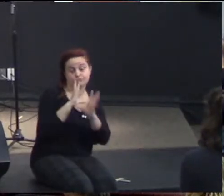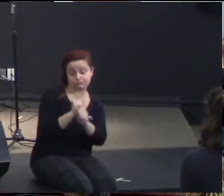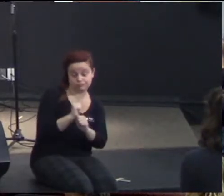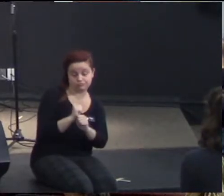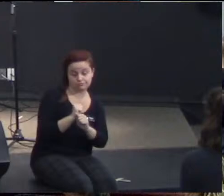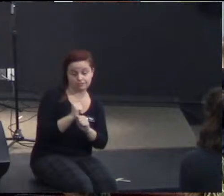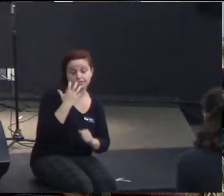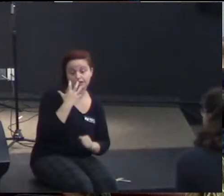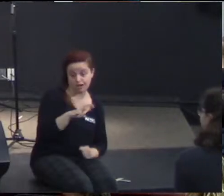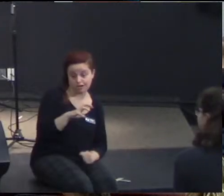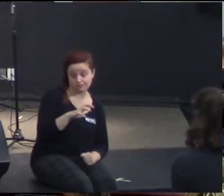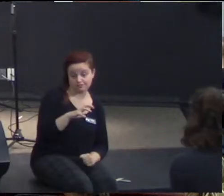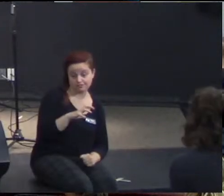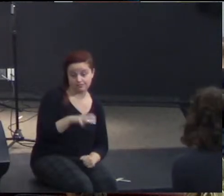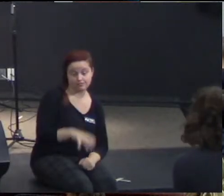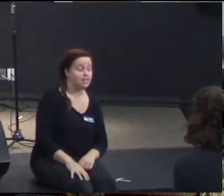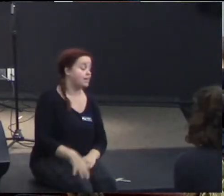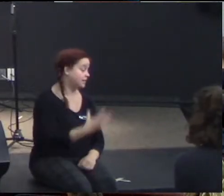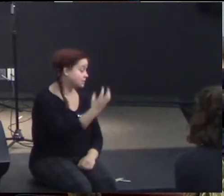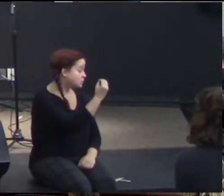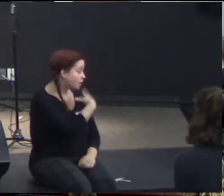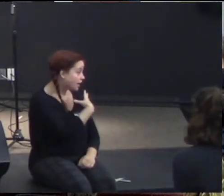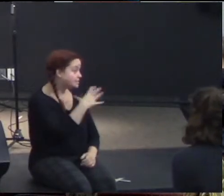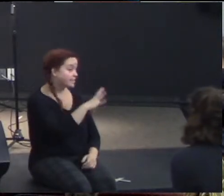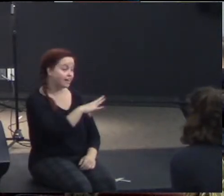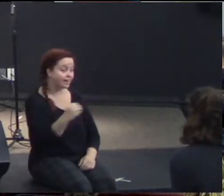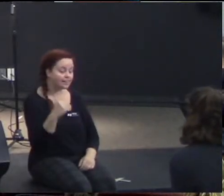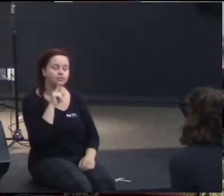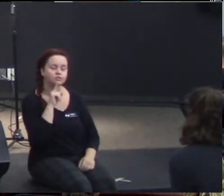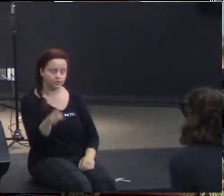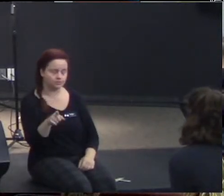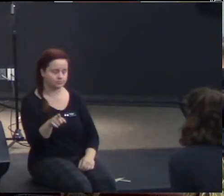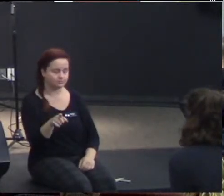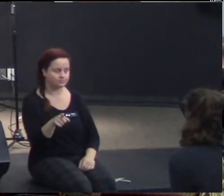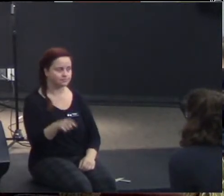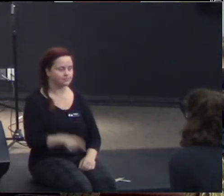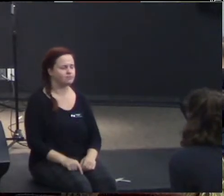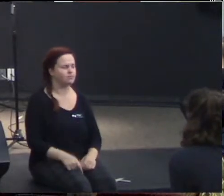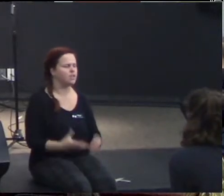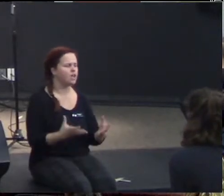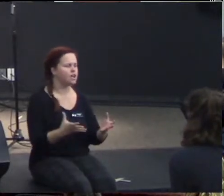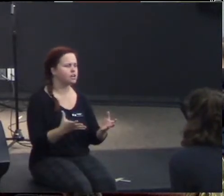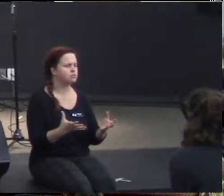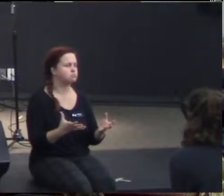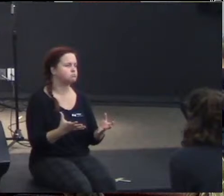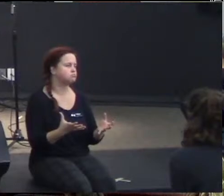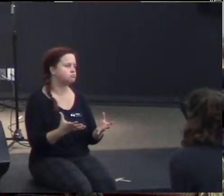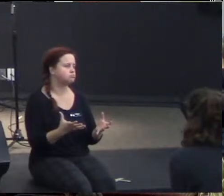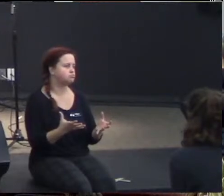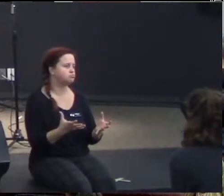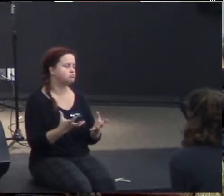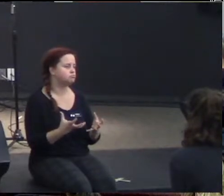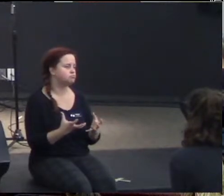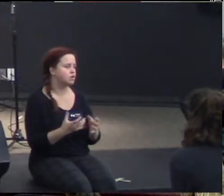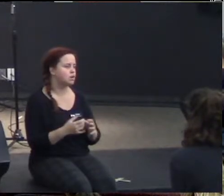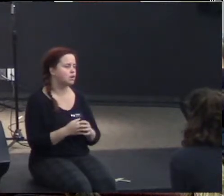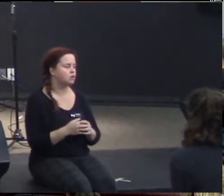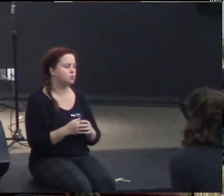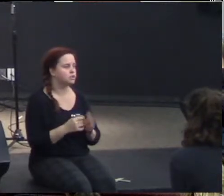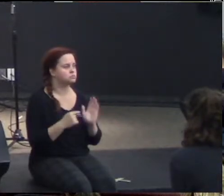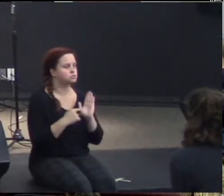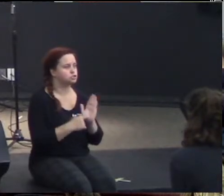That's grace and truth. But I want to take you to a moment that we kind of read right